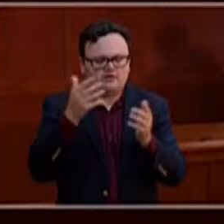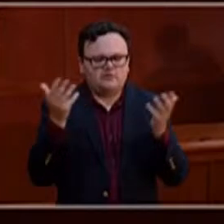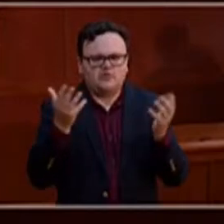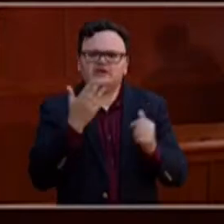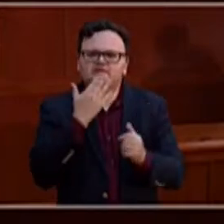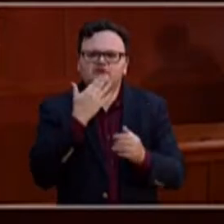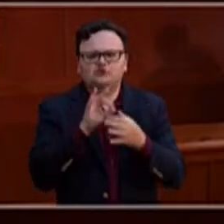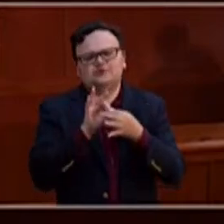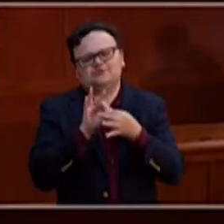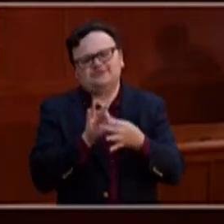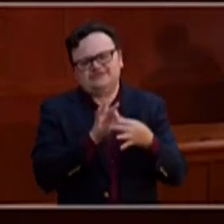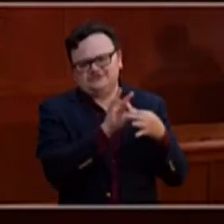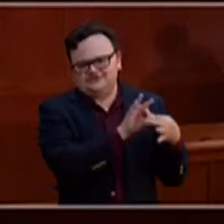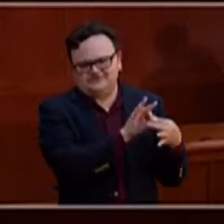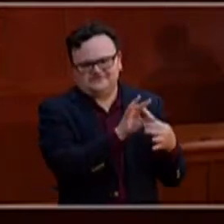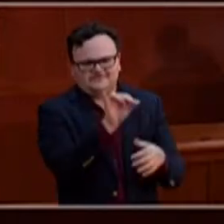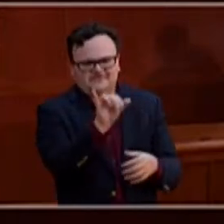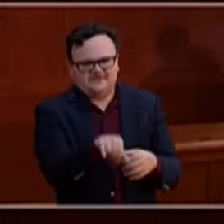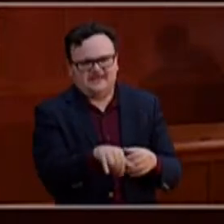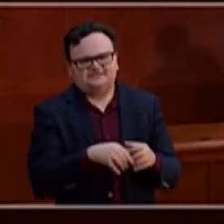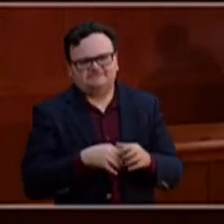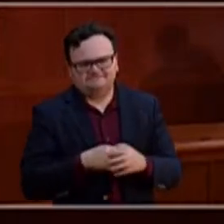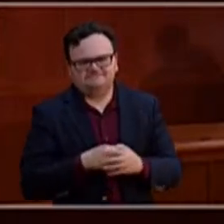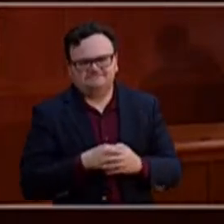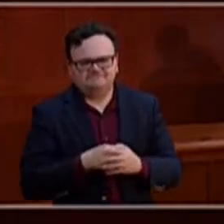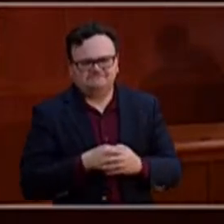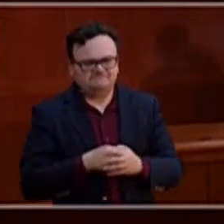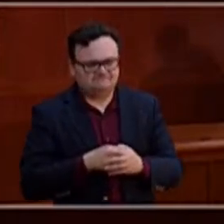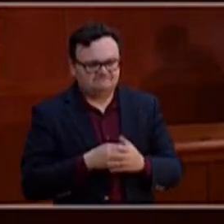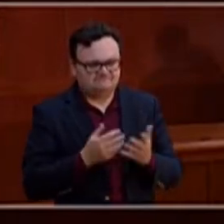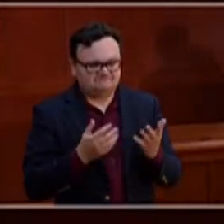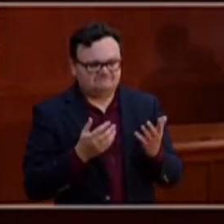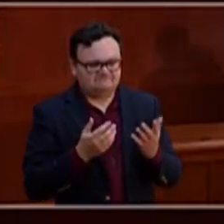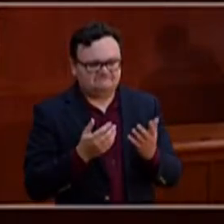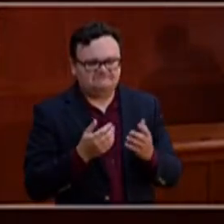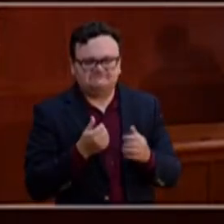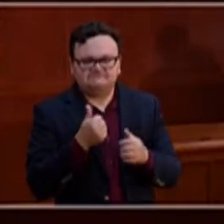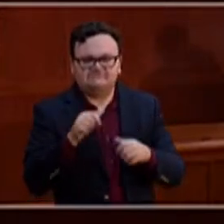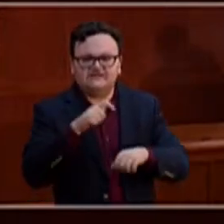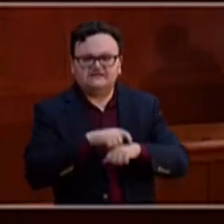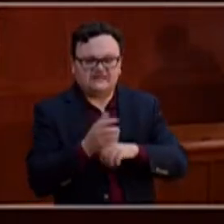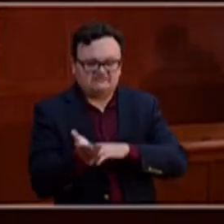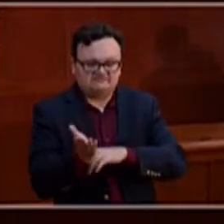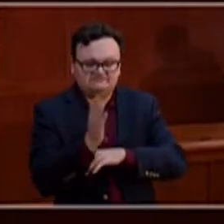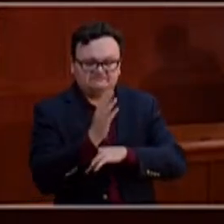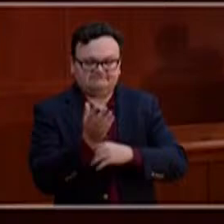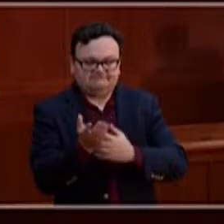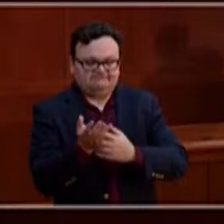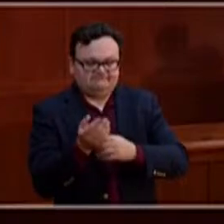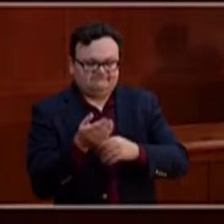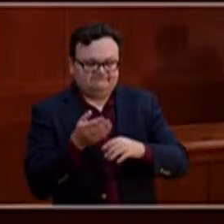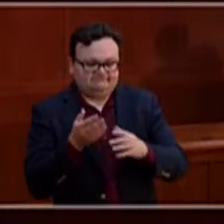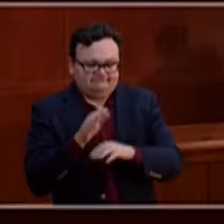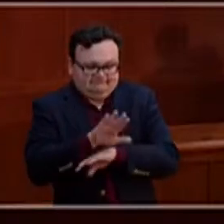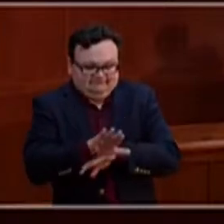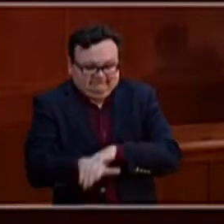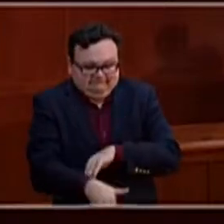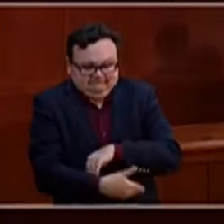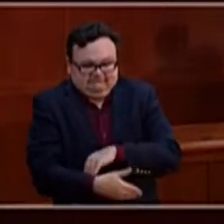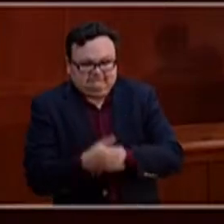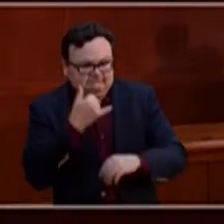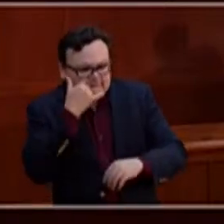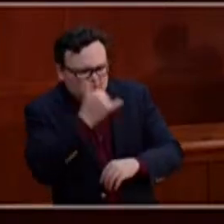been established, the ability to call day or night, Saturday, Sunday, throughout the week, and